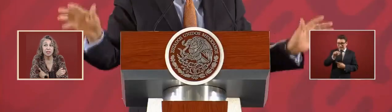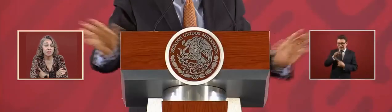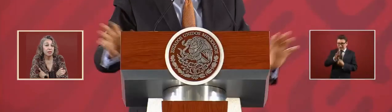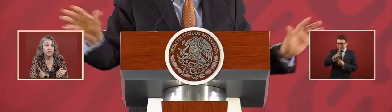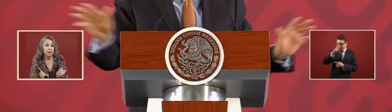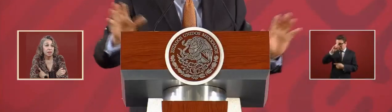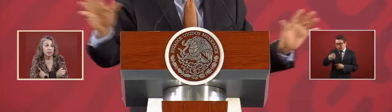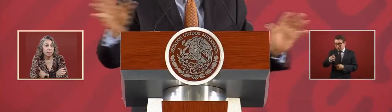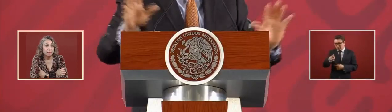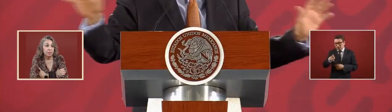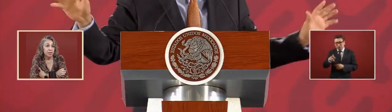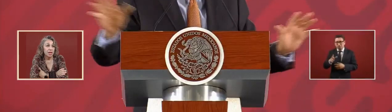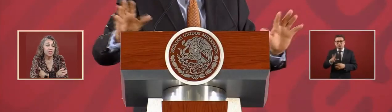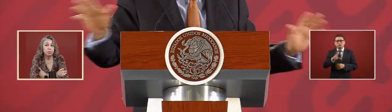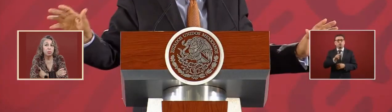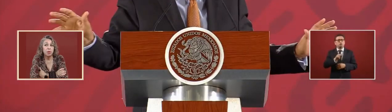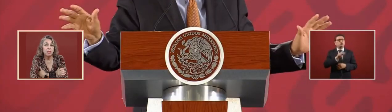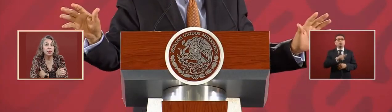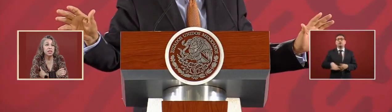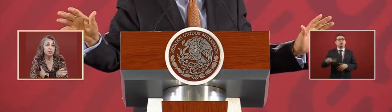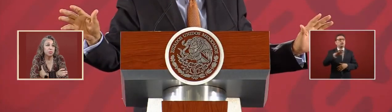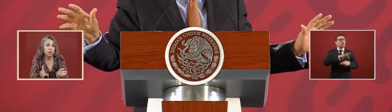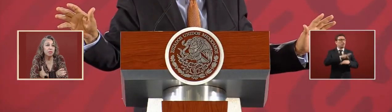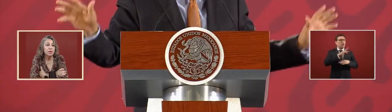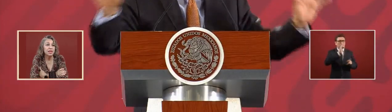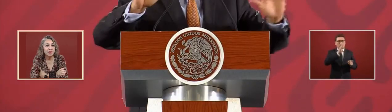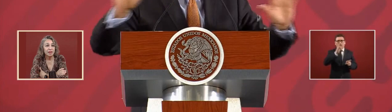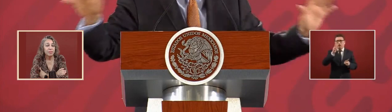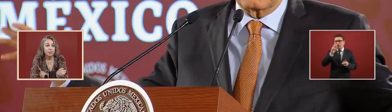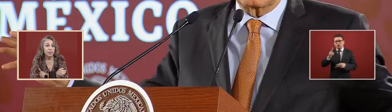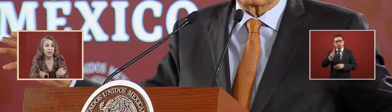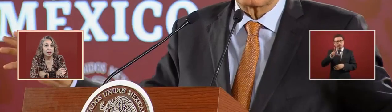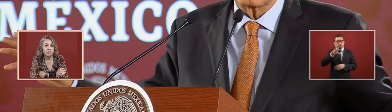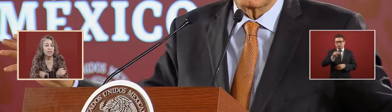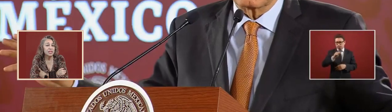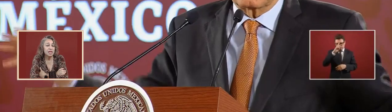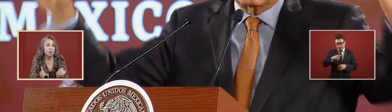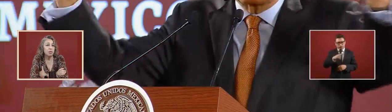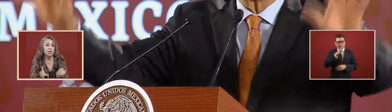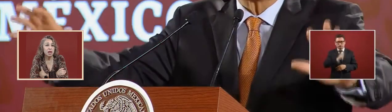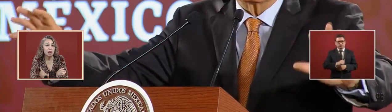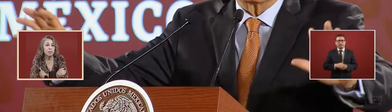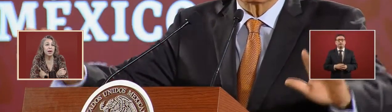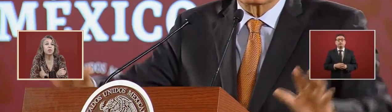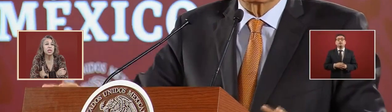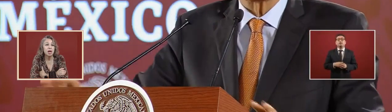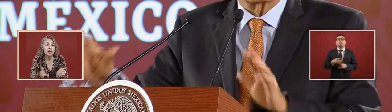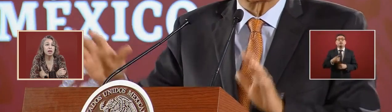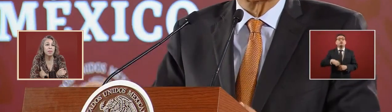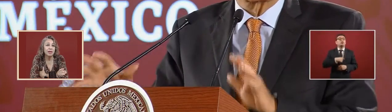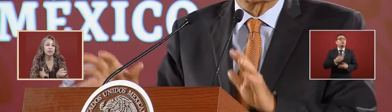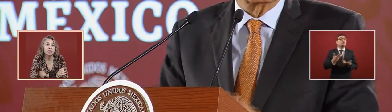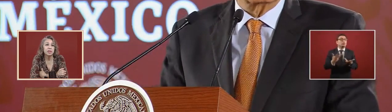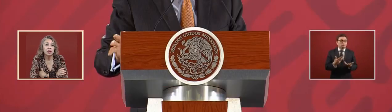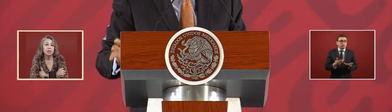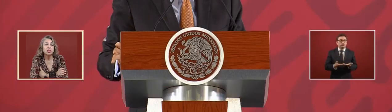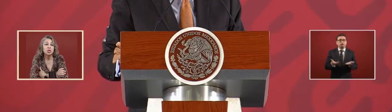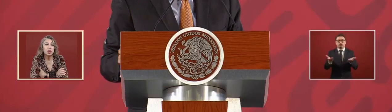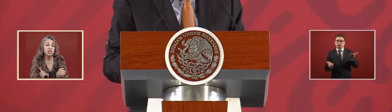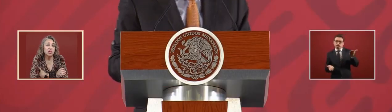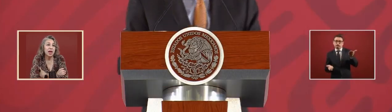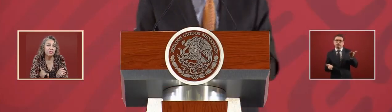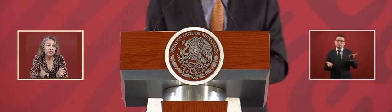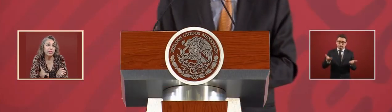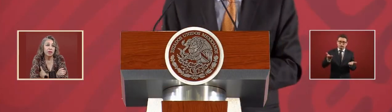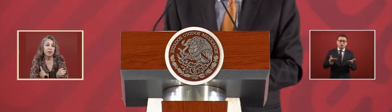it. Prohibido prohibir. It's prohibited to prohibit. Aquí no se trata de eso. This is not se what we're talking about. We're talking about to